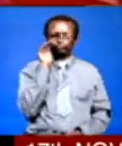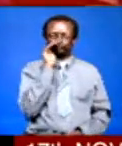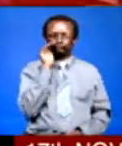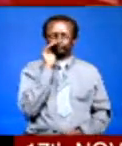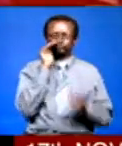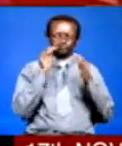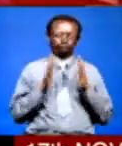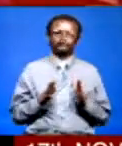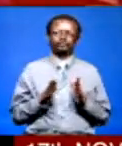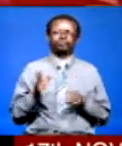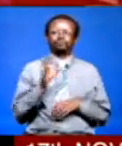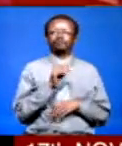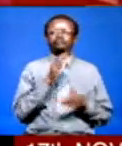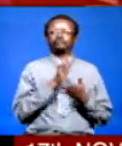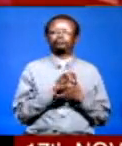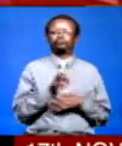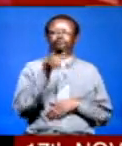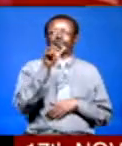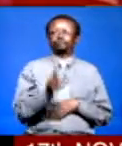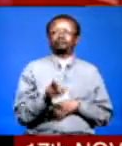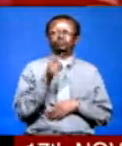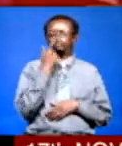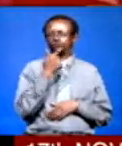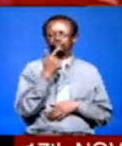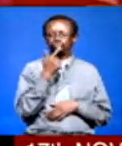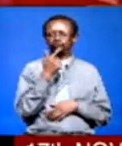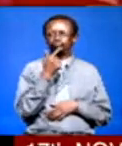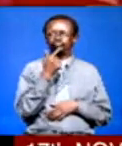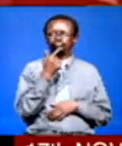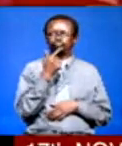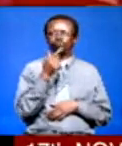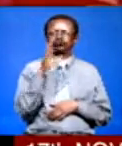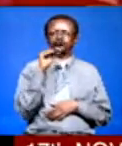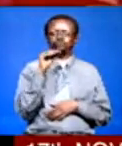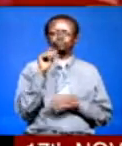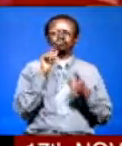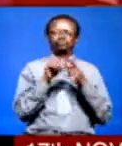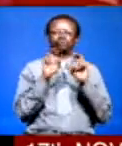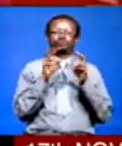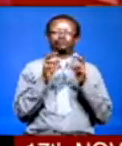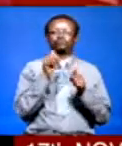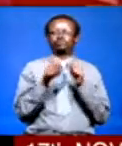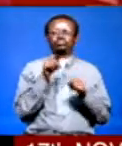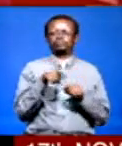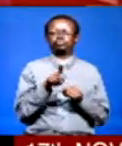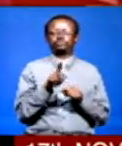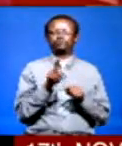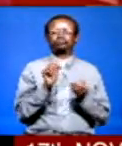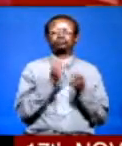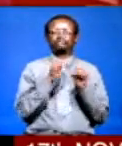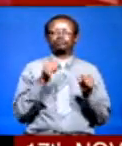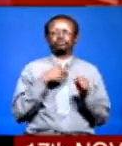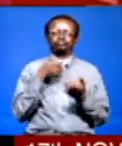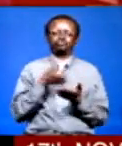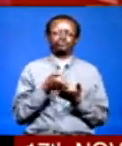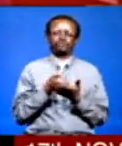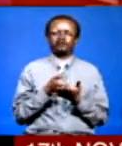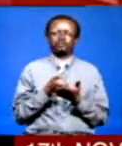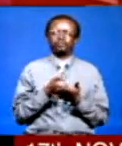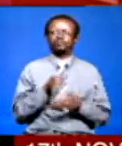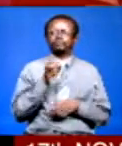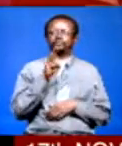and individuals who speak to facts that they don't verify, and it's very unfortunate. Mr. Halwale, may I remind you that, just Mr. Speaker,